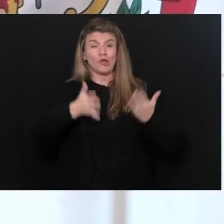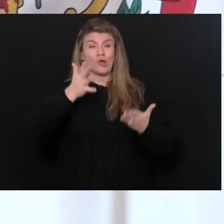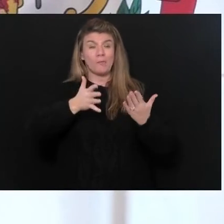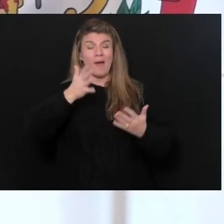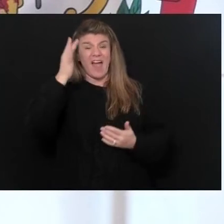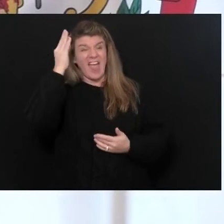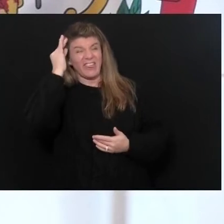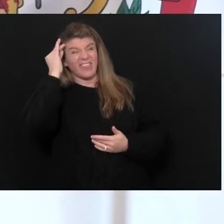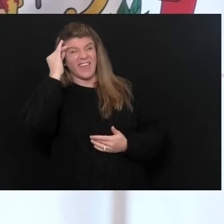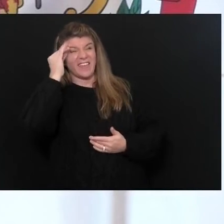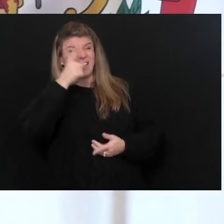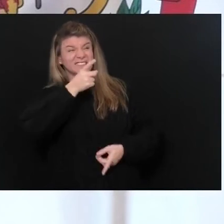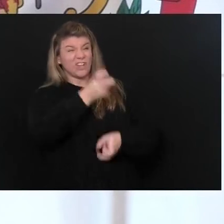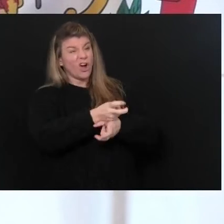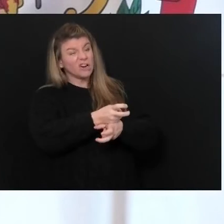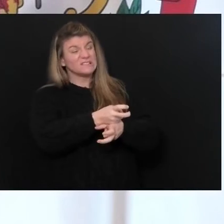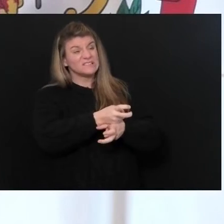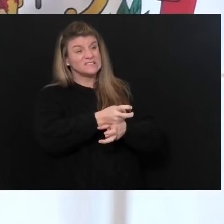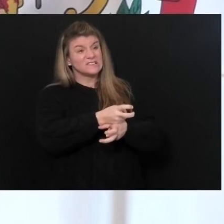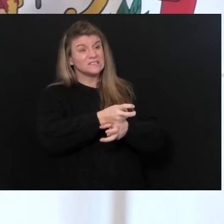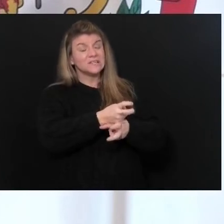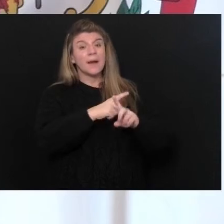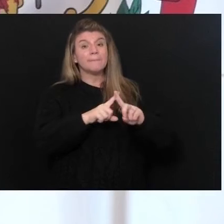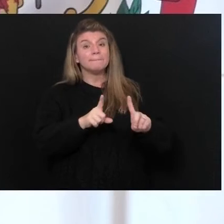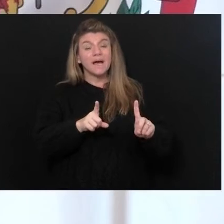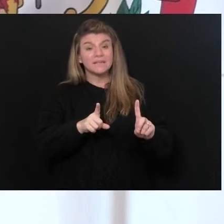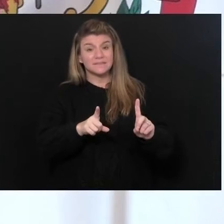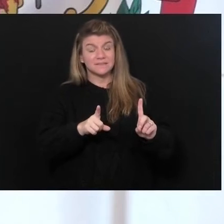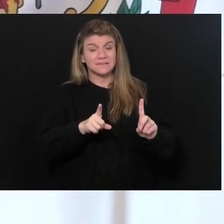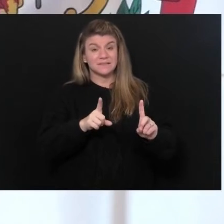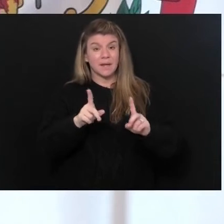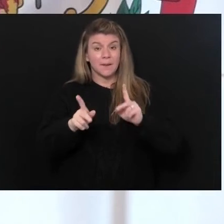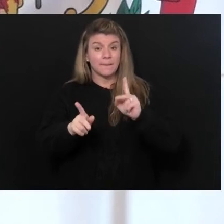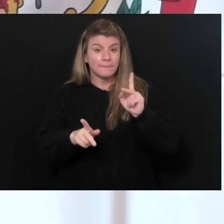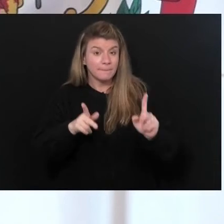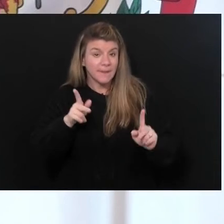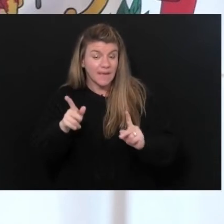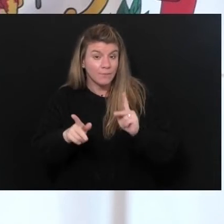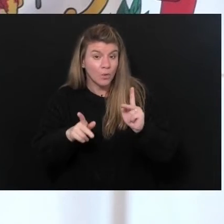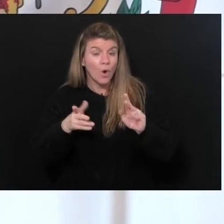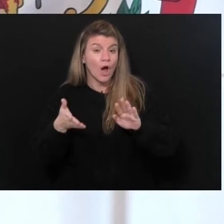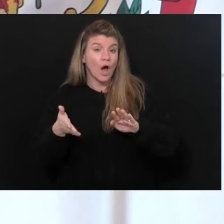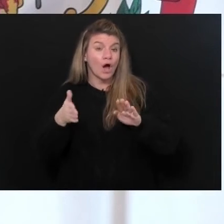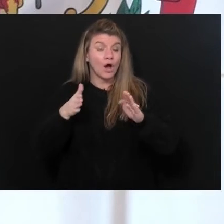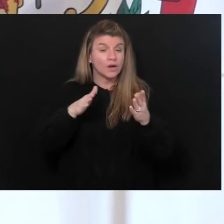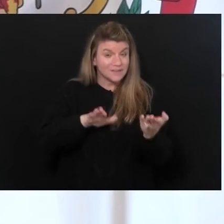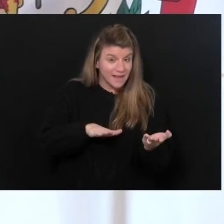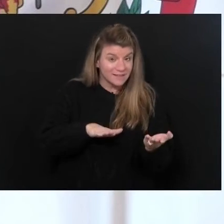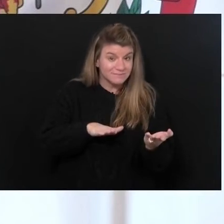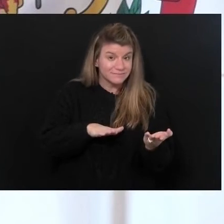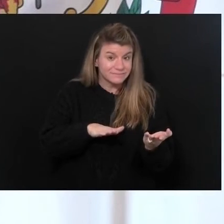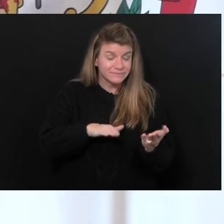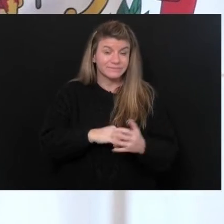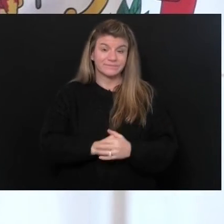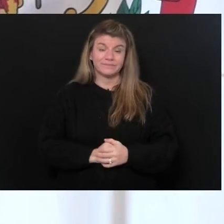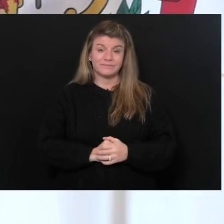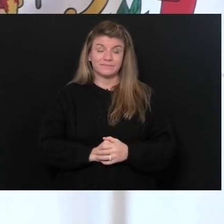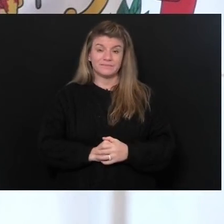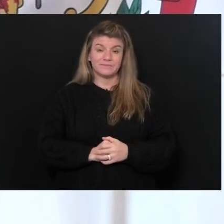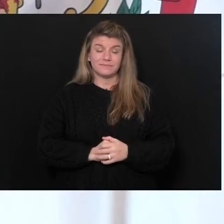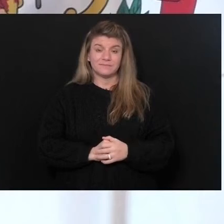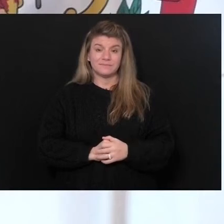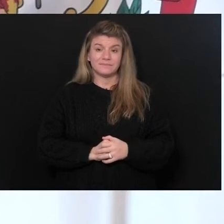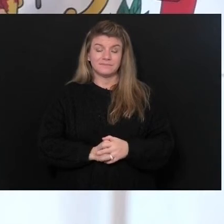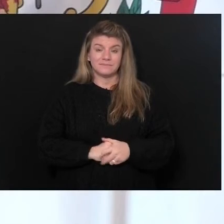is hard-nosed, but I know people are dying. And I know that we're going to